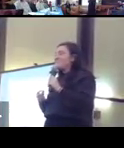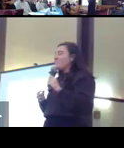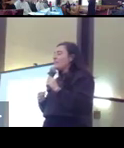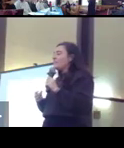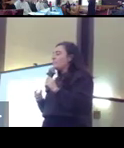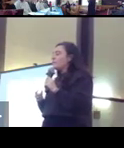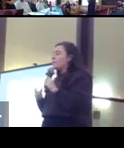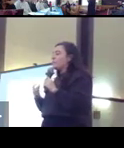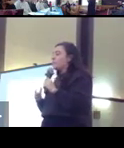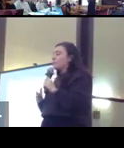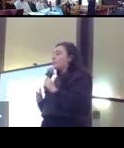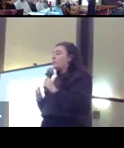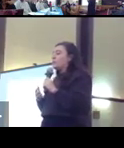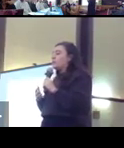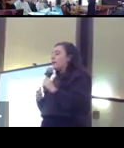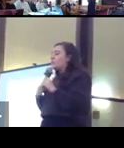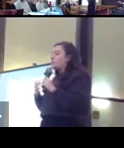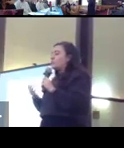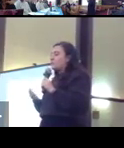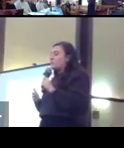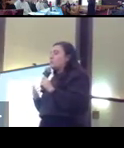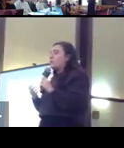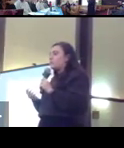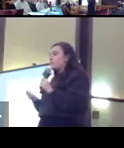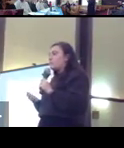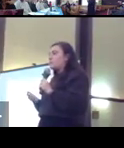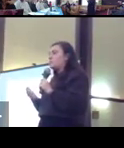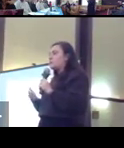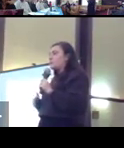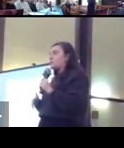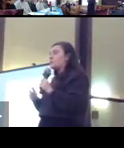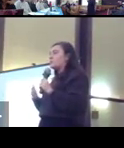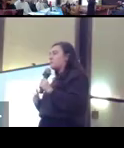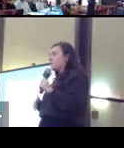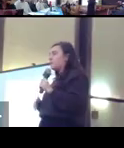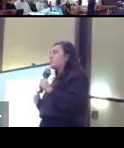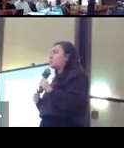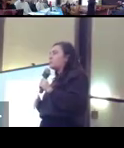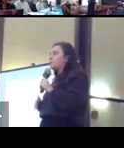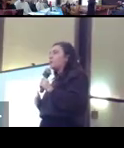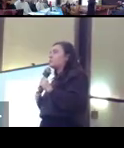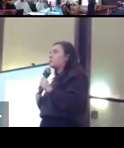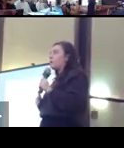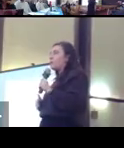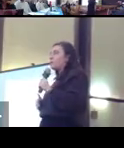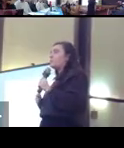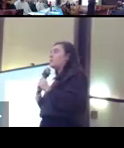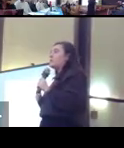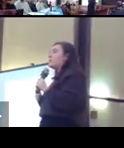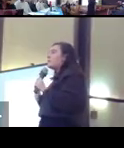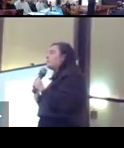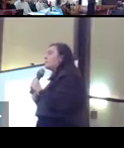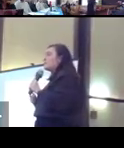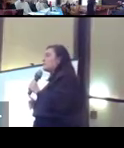have identified appropriate housing diversity and housing options based on our existing character, building a block